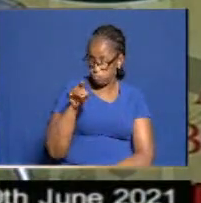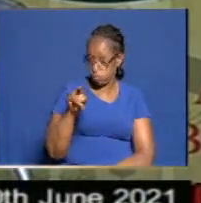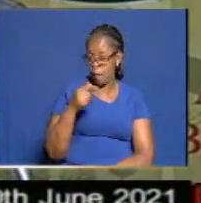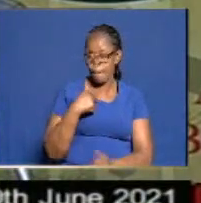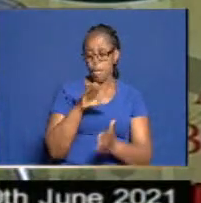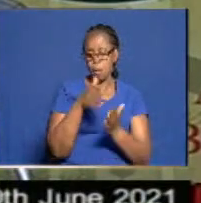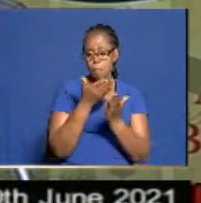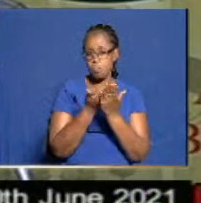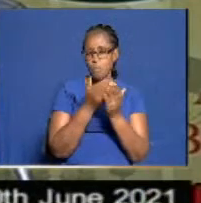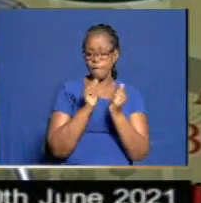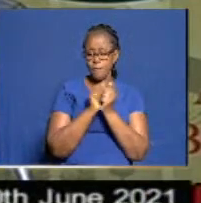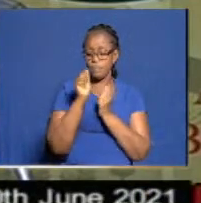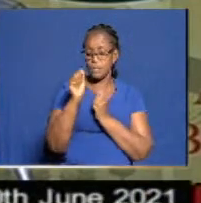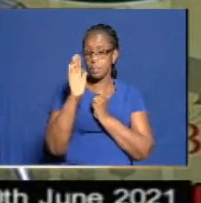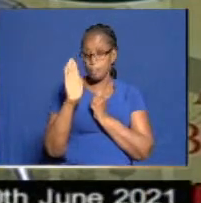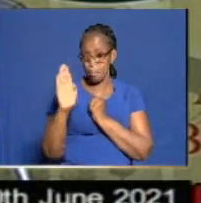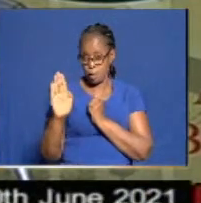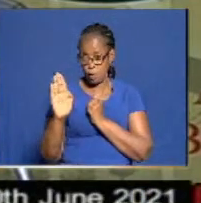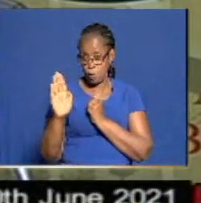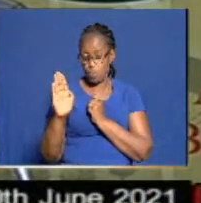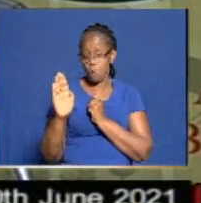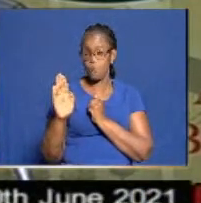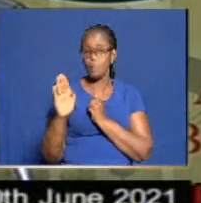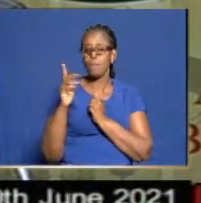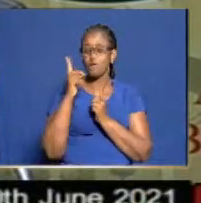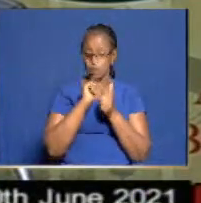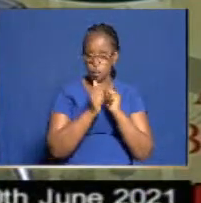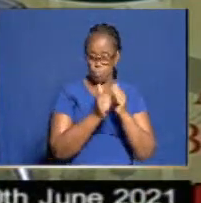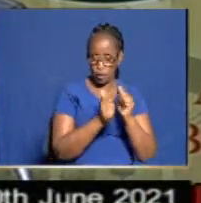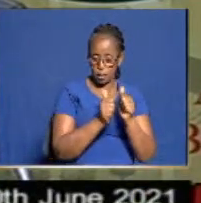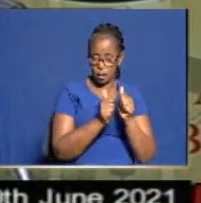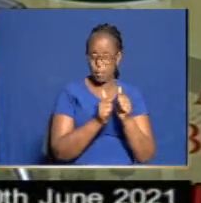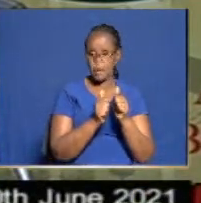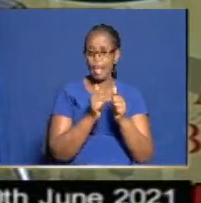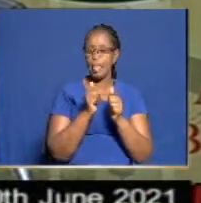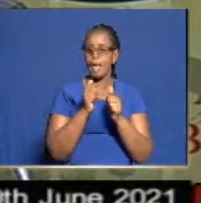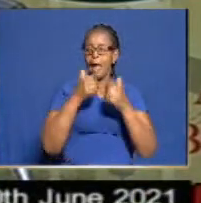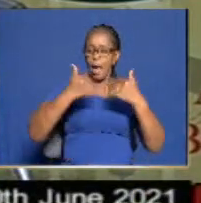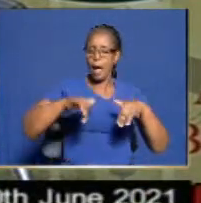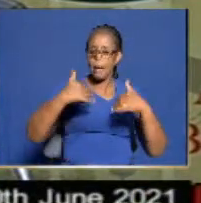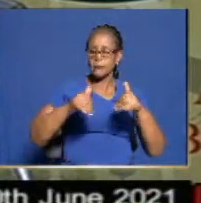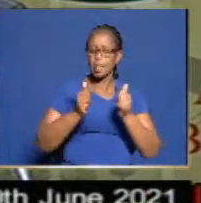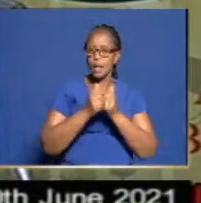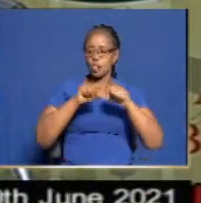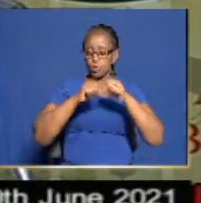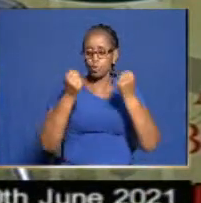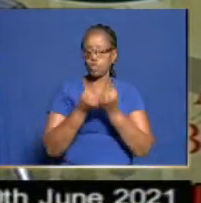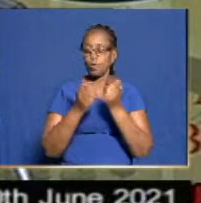allocation of ₦15 billion for the Sports, Arts, and Social Development Fund,